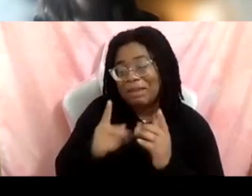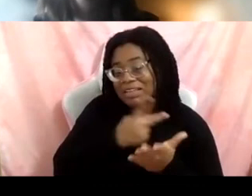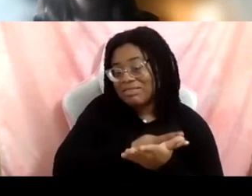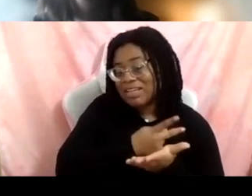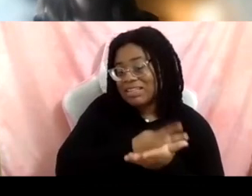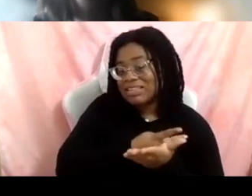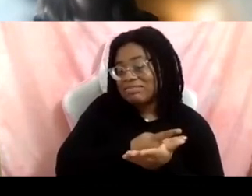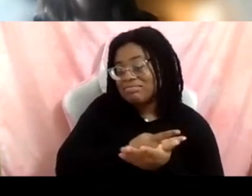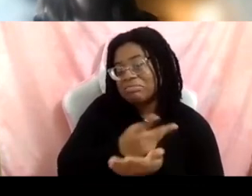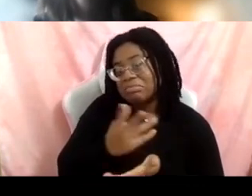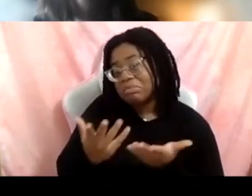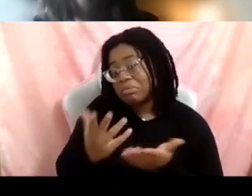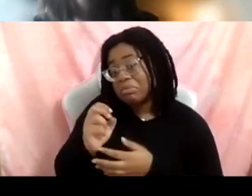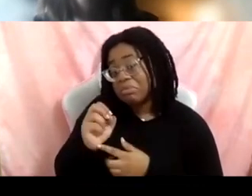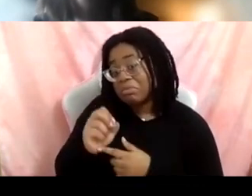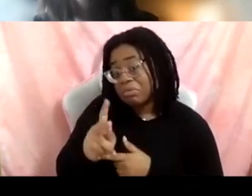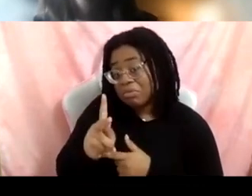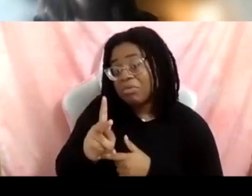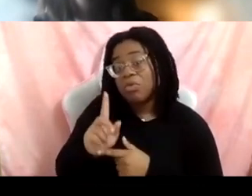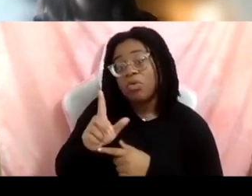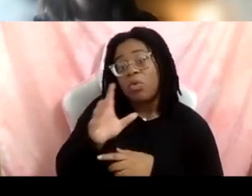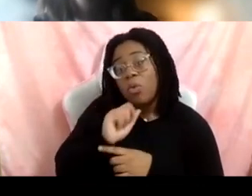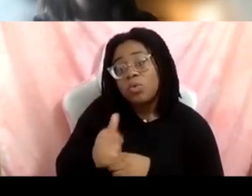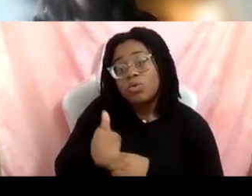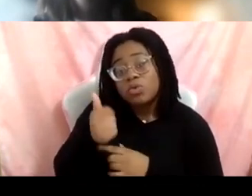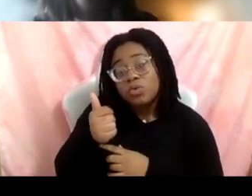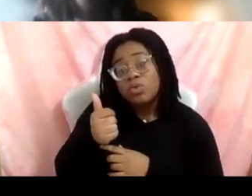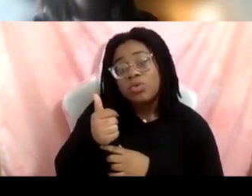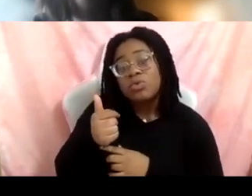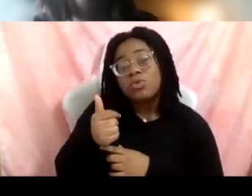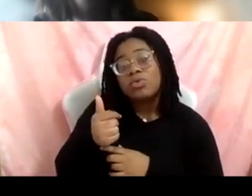be okay because you're a little older and you've been